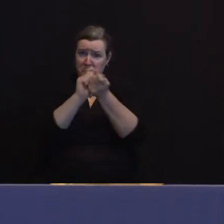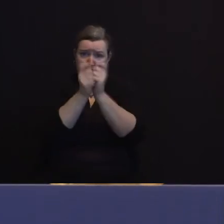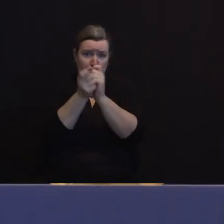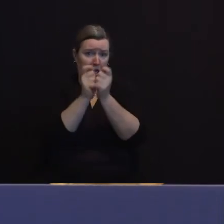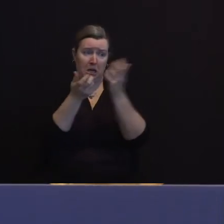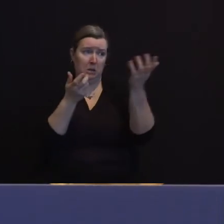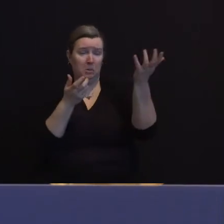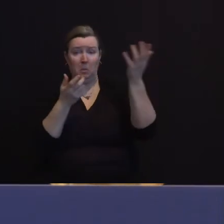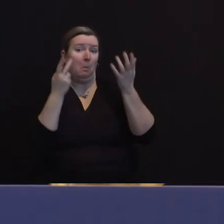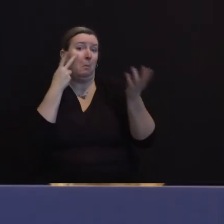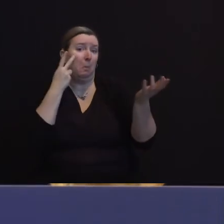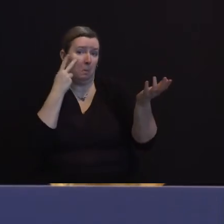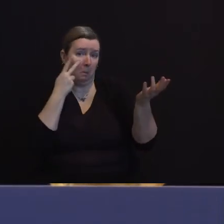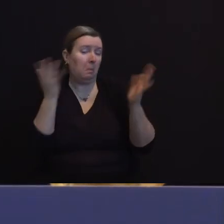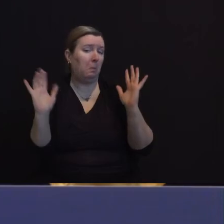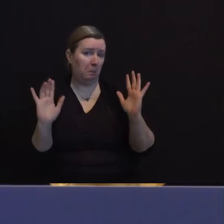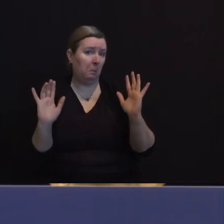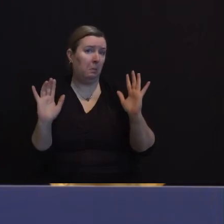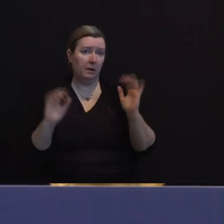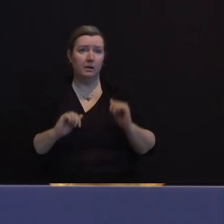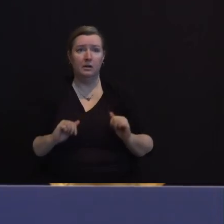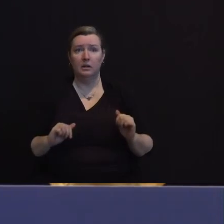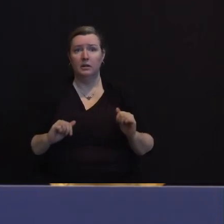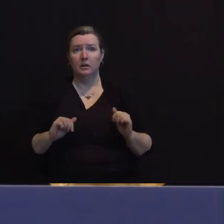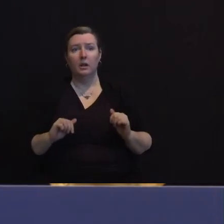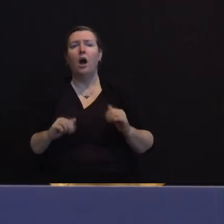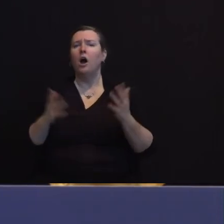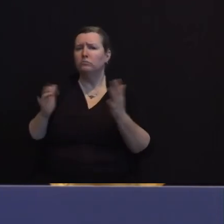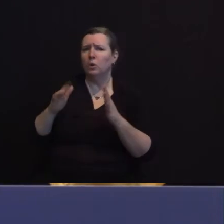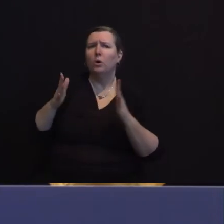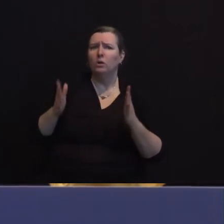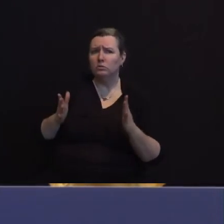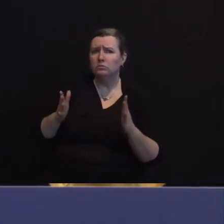between the state program and the long-term care will be